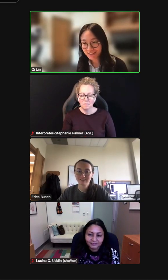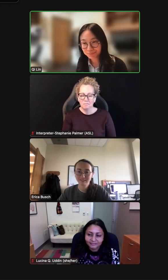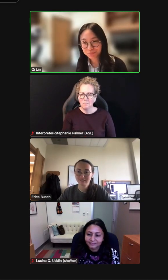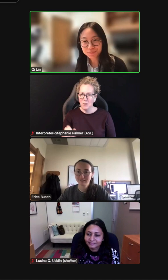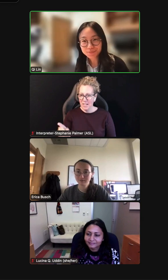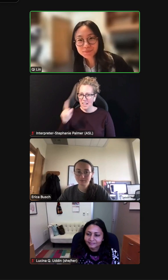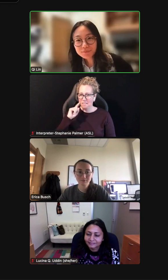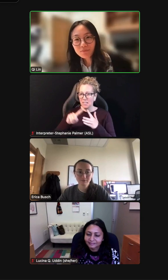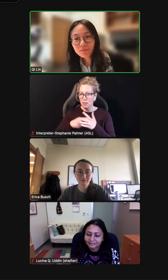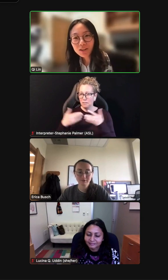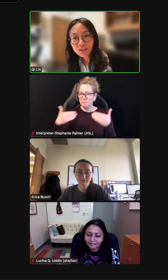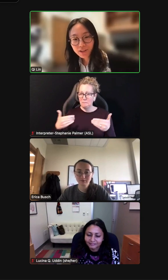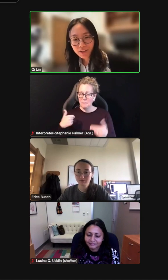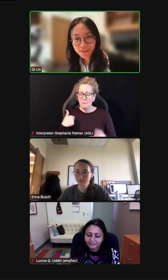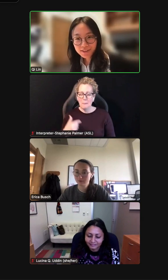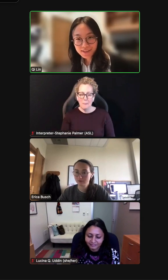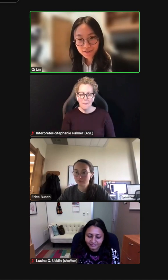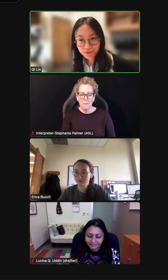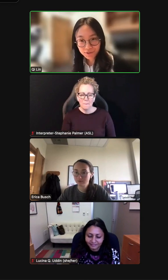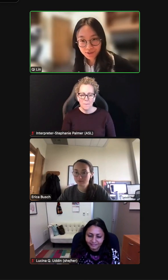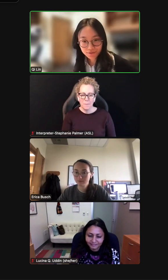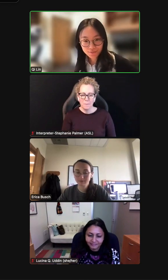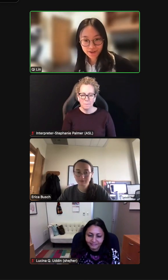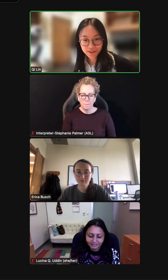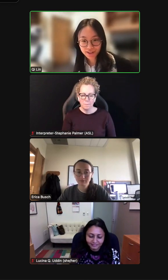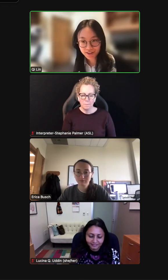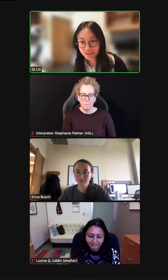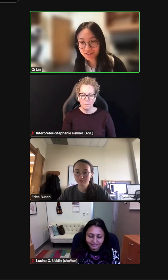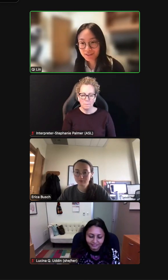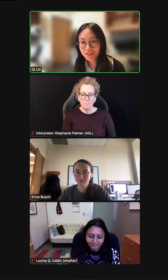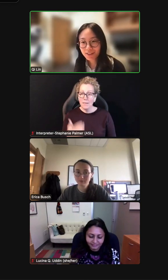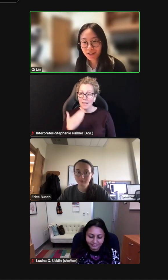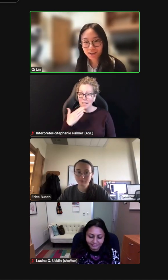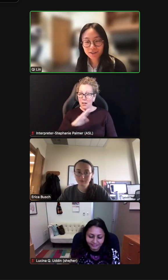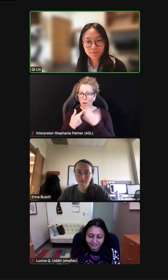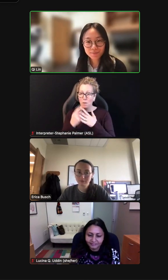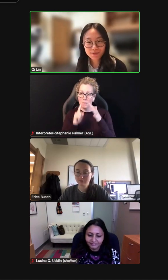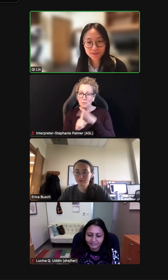started. Hey, thanks everyone for being here.